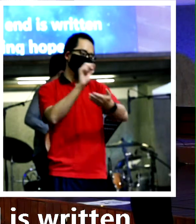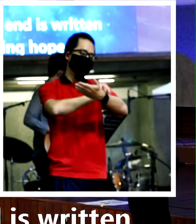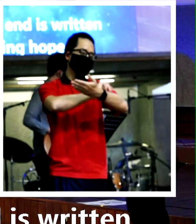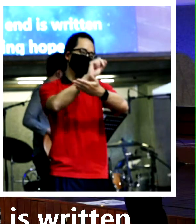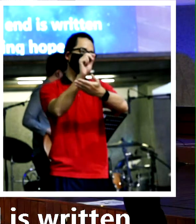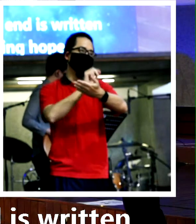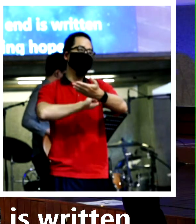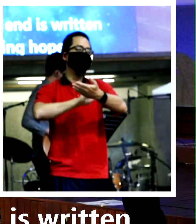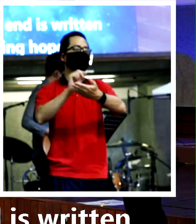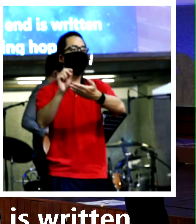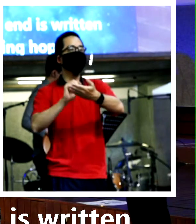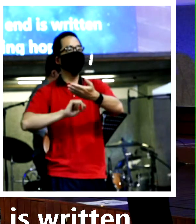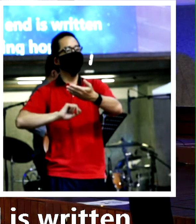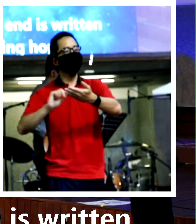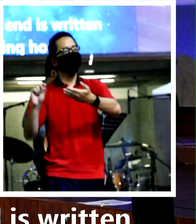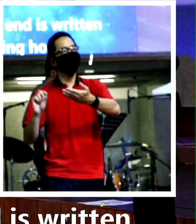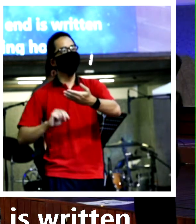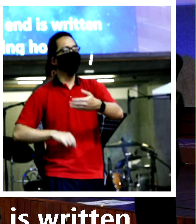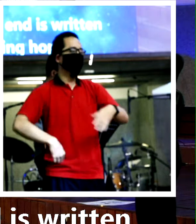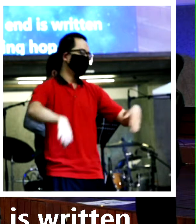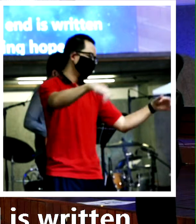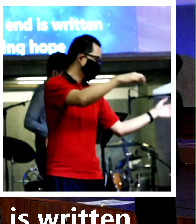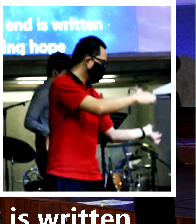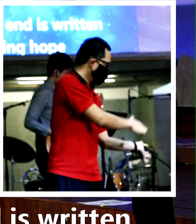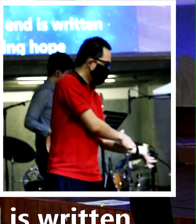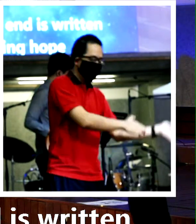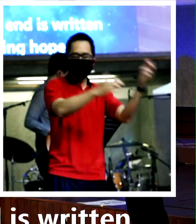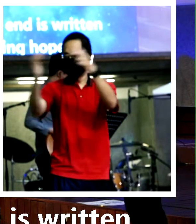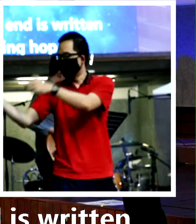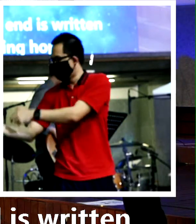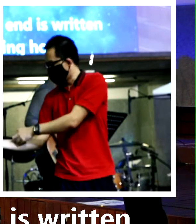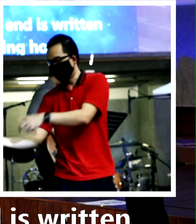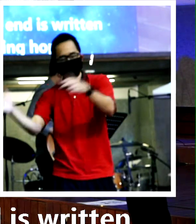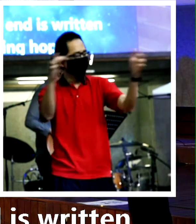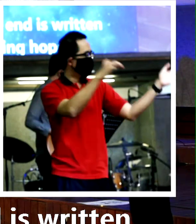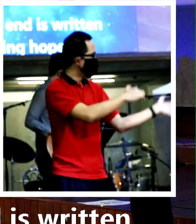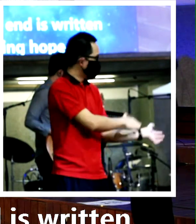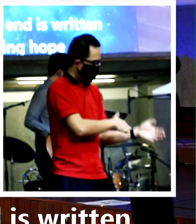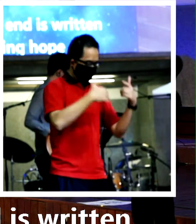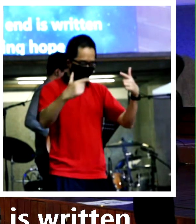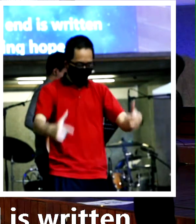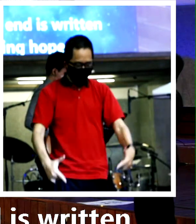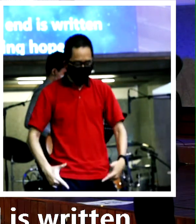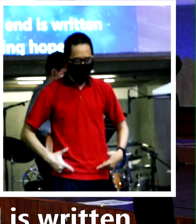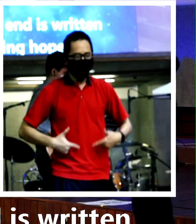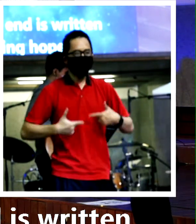finished, the end is written. In Jesus Christ,